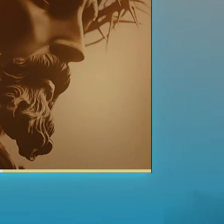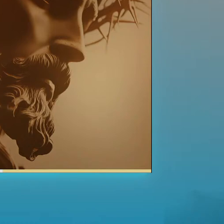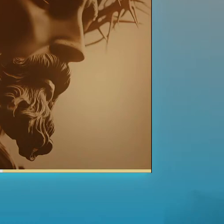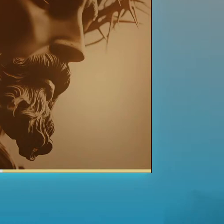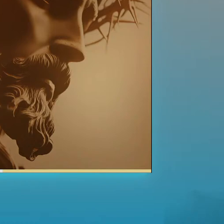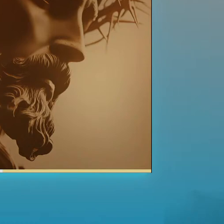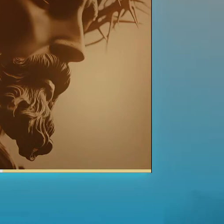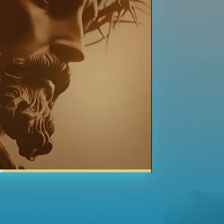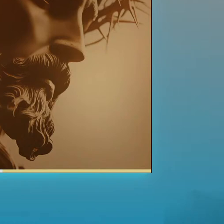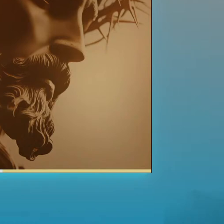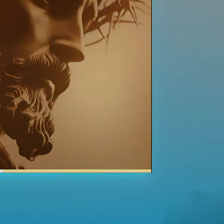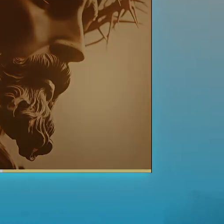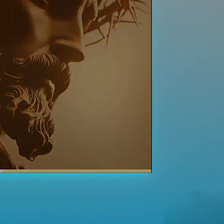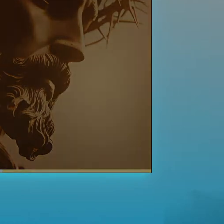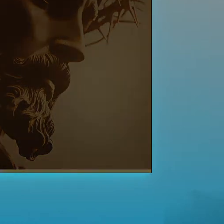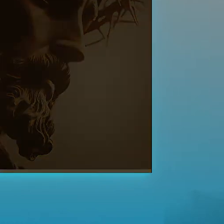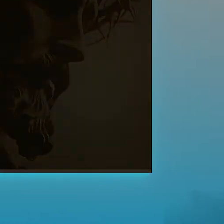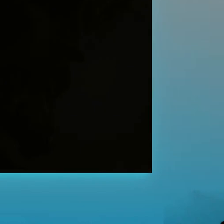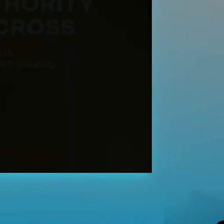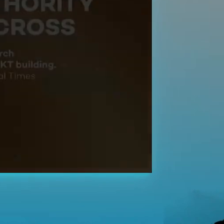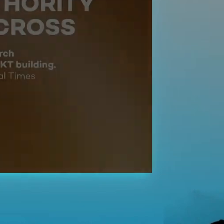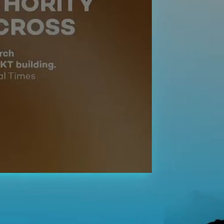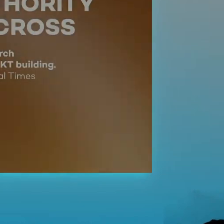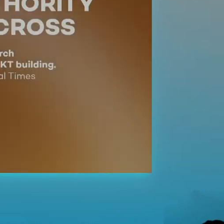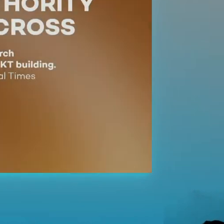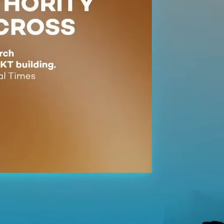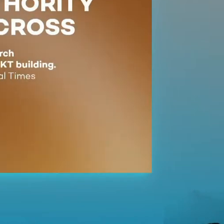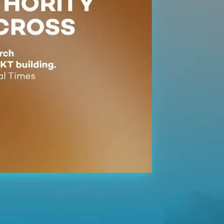who is bigger than the heavens,